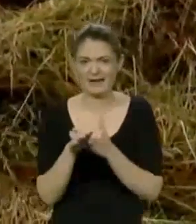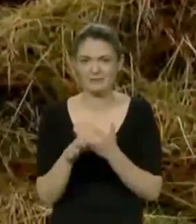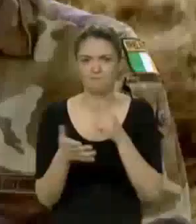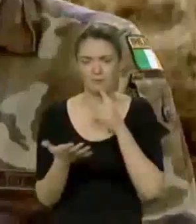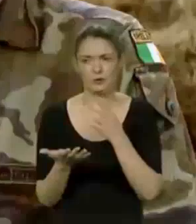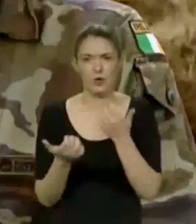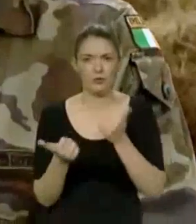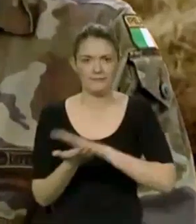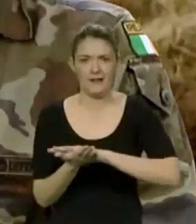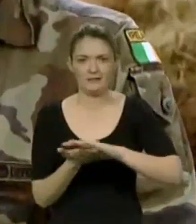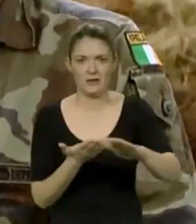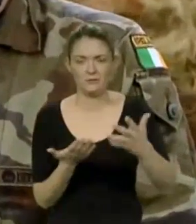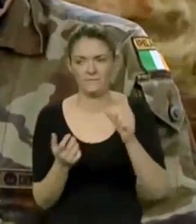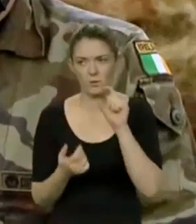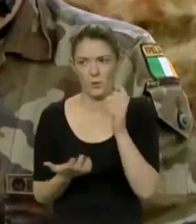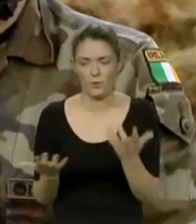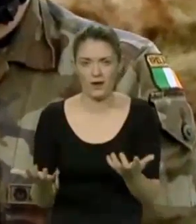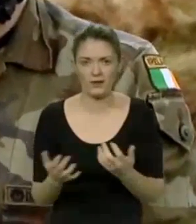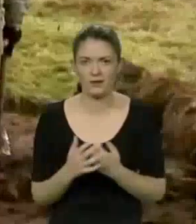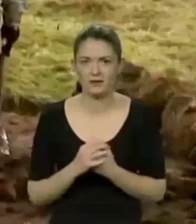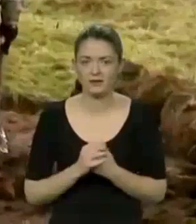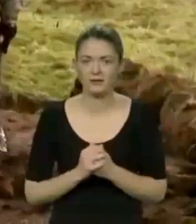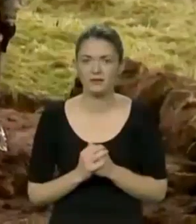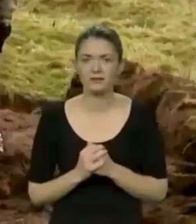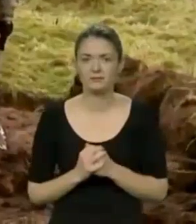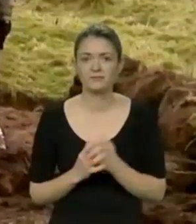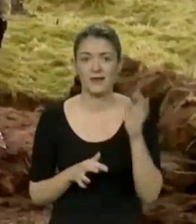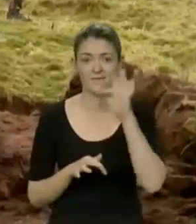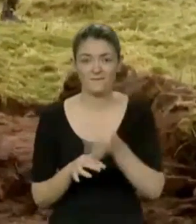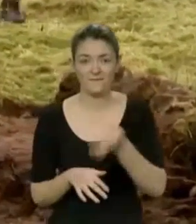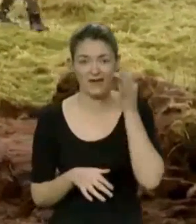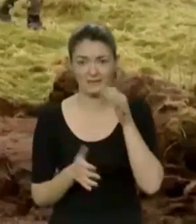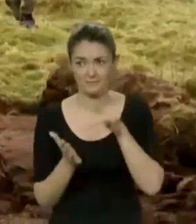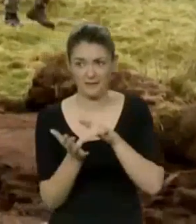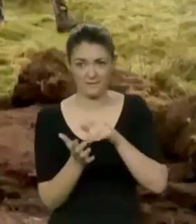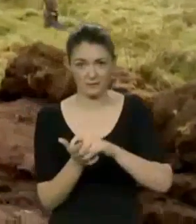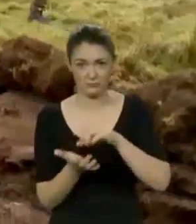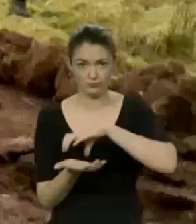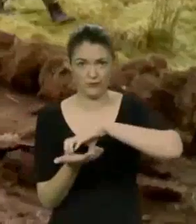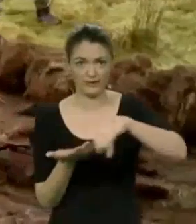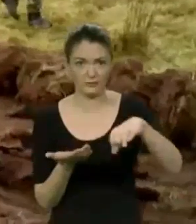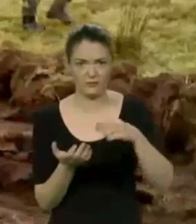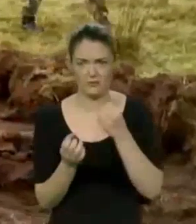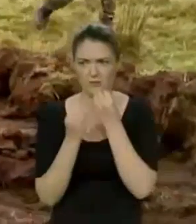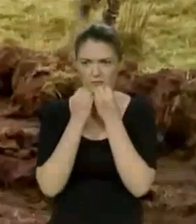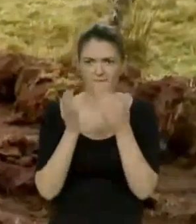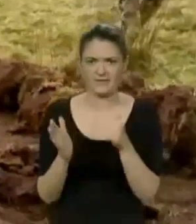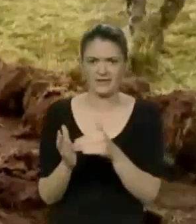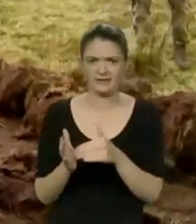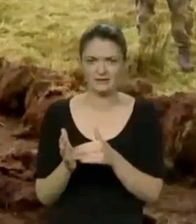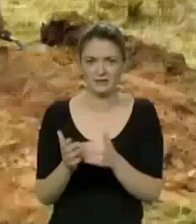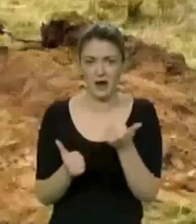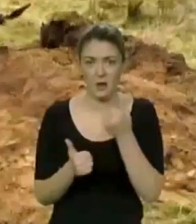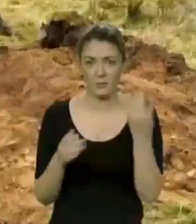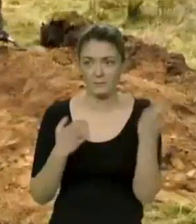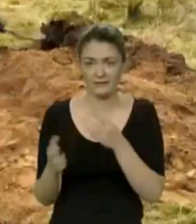but flat out now for a while. Look at that, the firing right in the middle of the trench. Oh, lovely. Yes. I will bring you